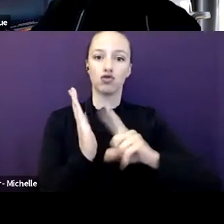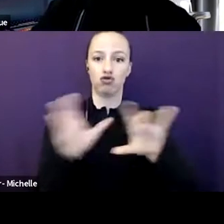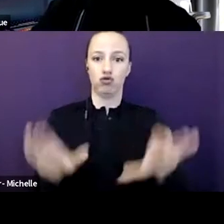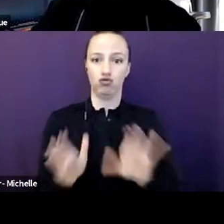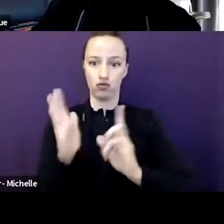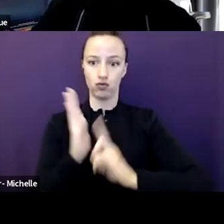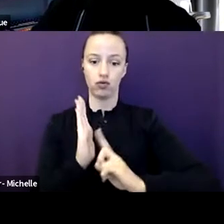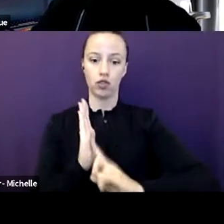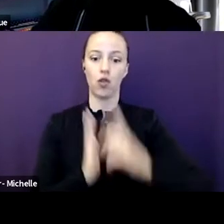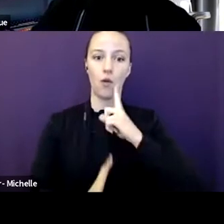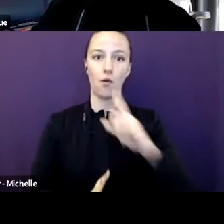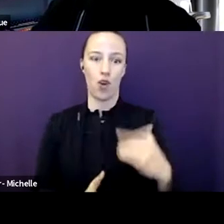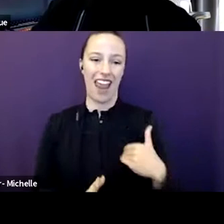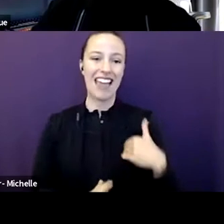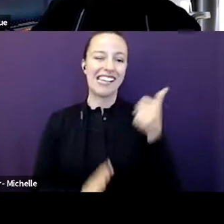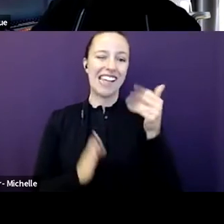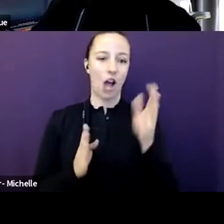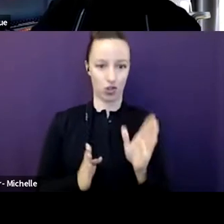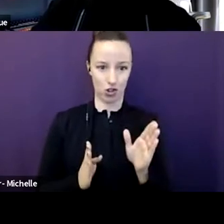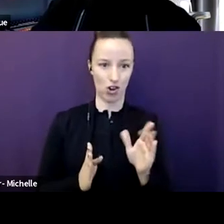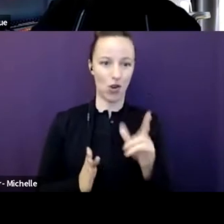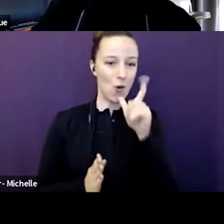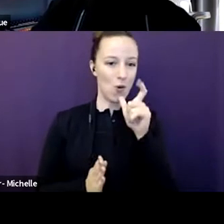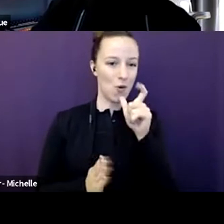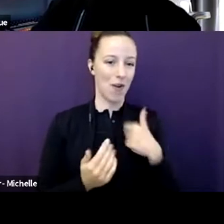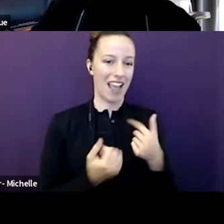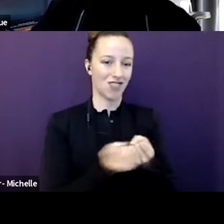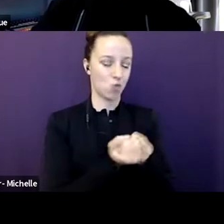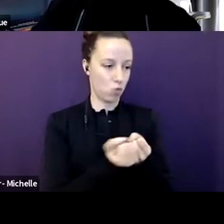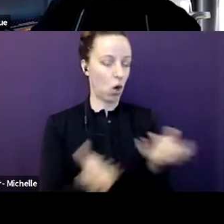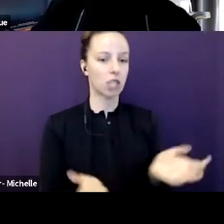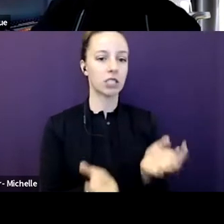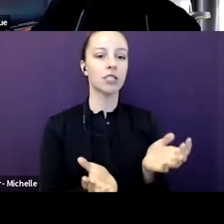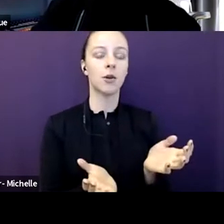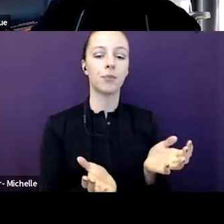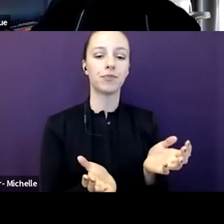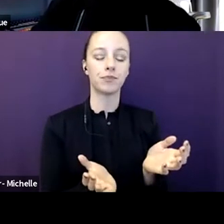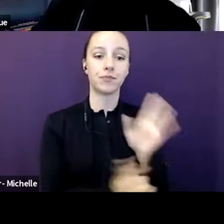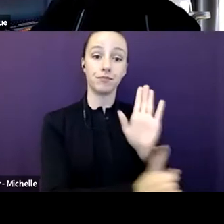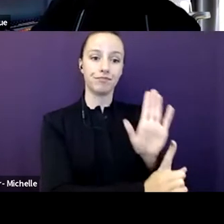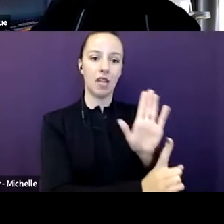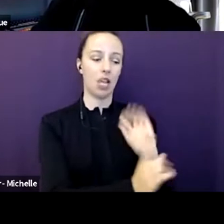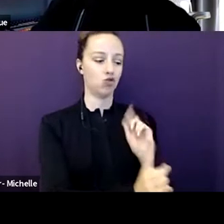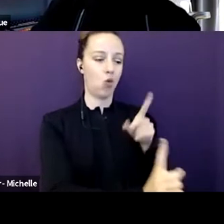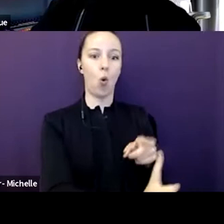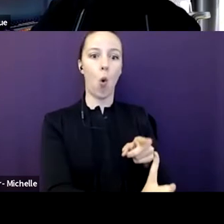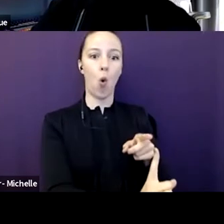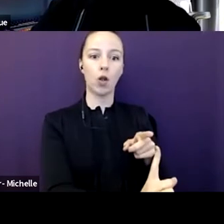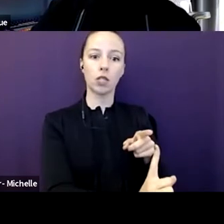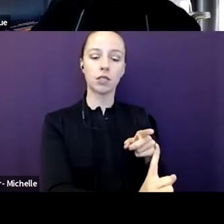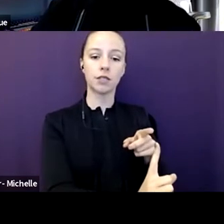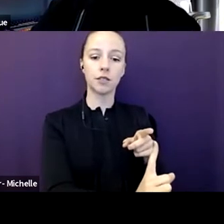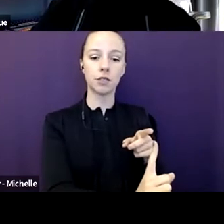research for a youngster that I support, and his goals are to